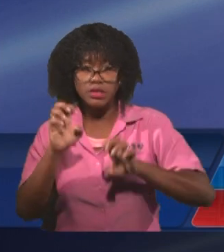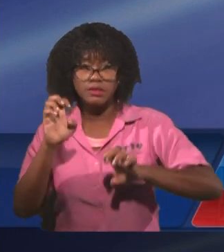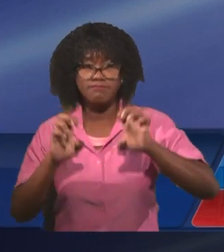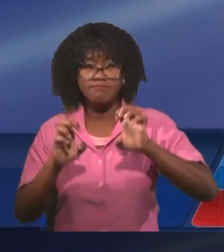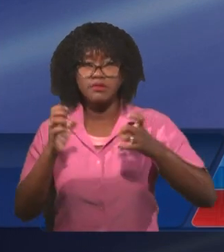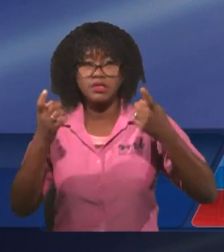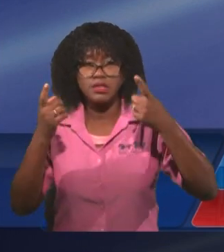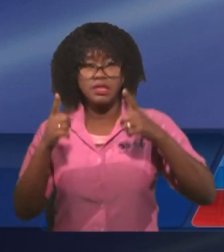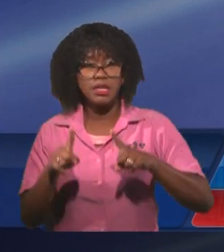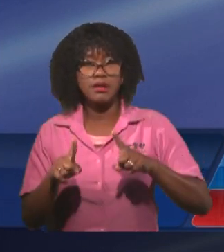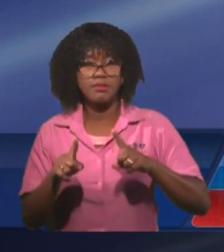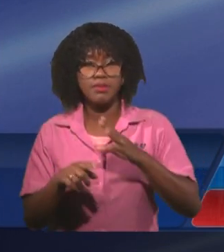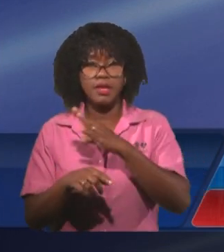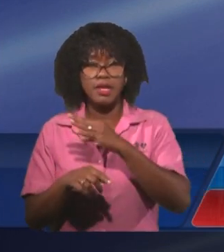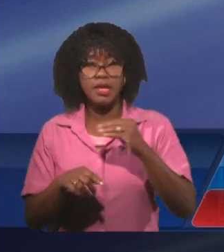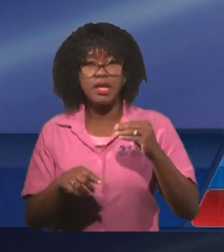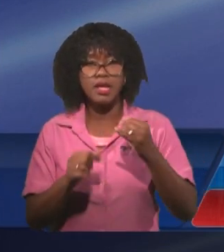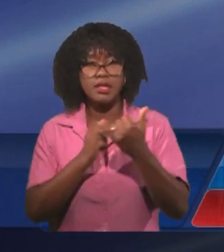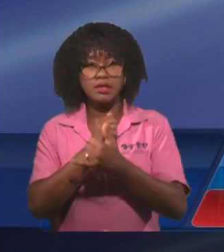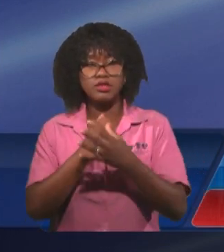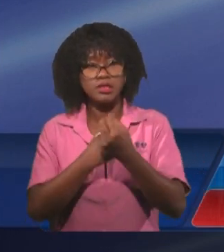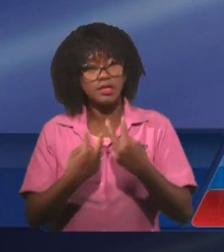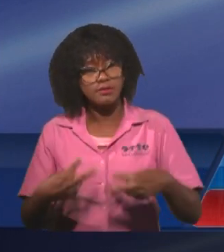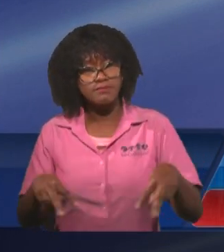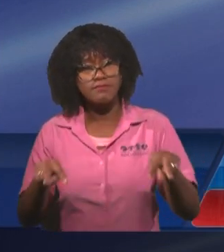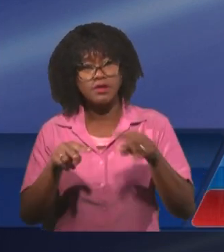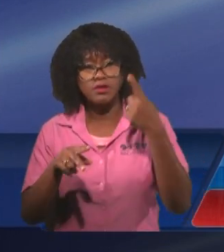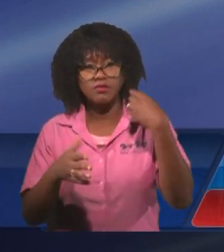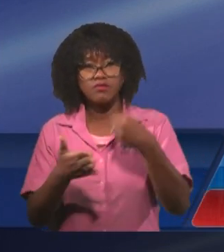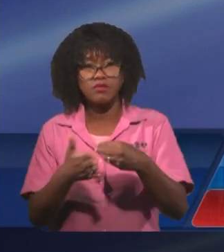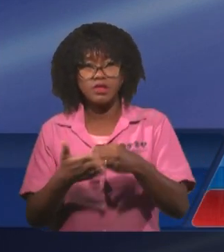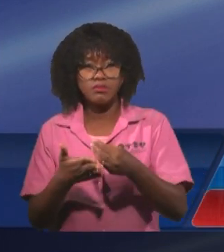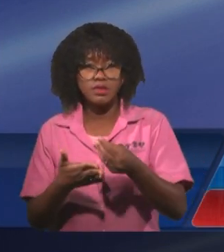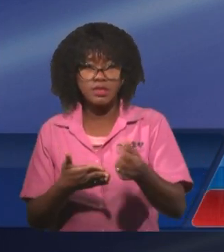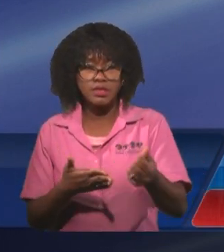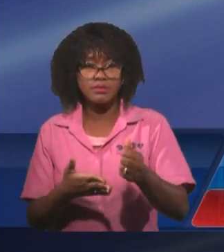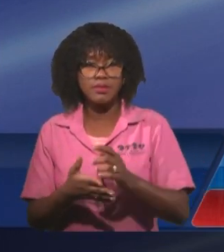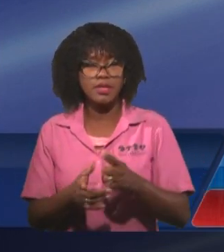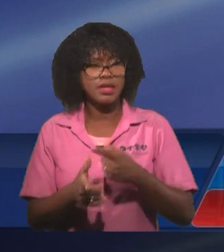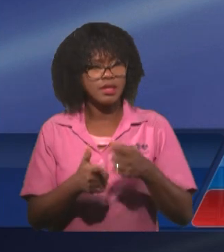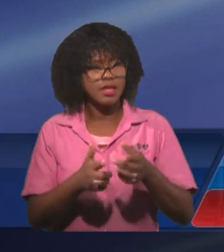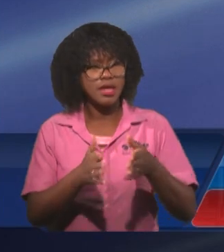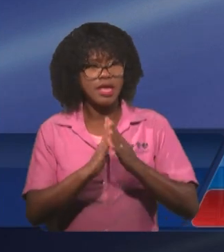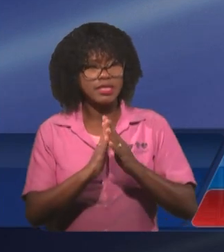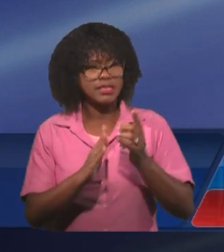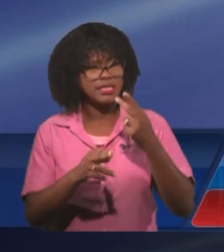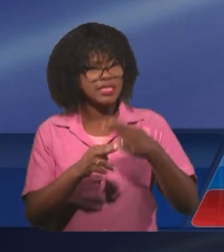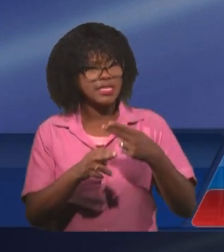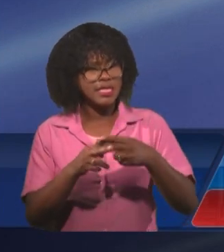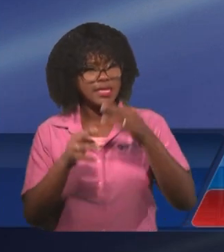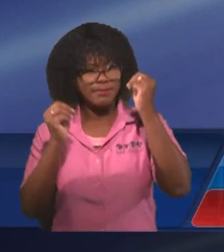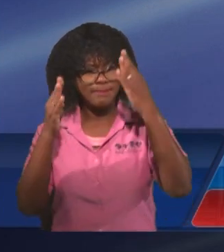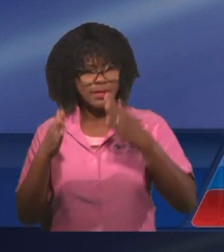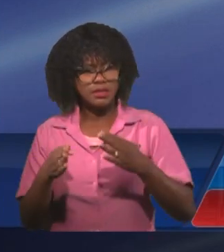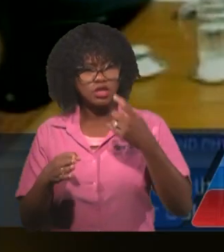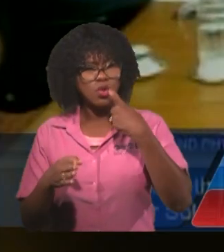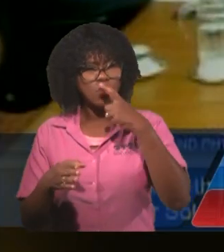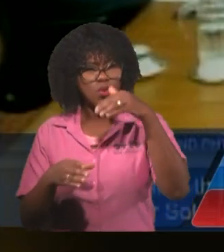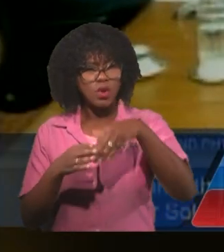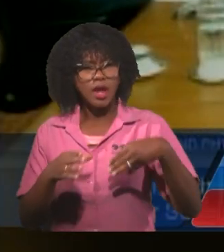undertaken and that the country receives value for money output. Mr. George was then asked to name the ministers of the committee.